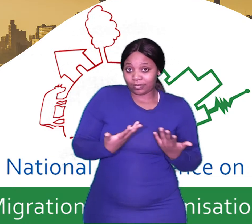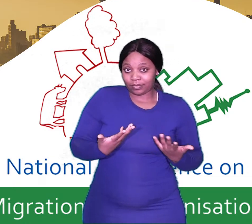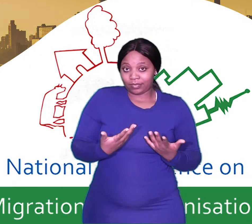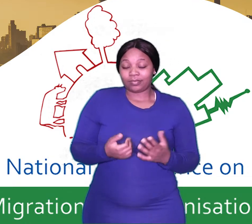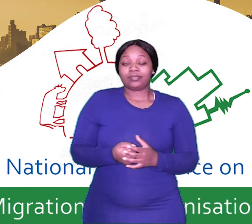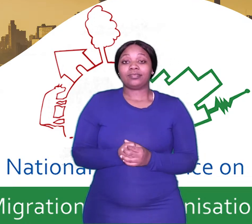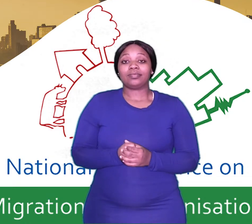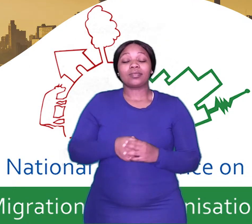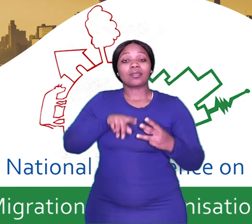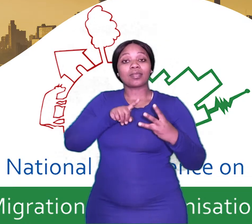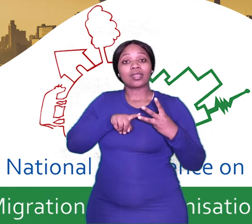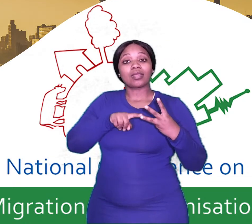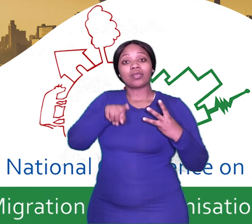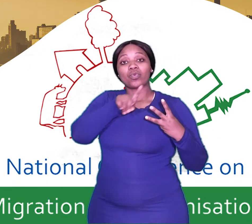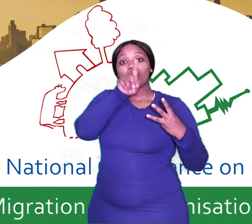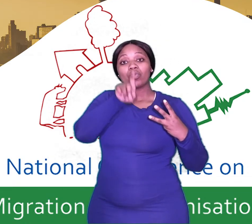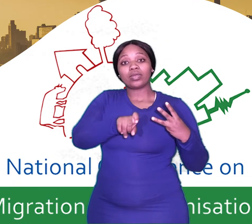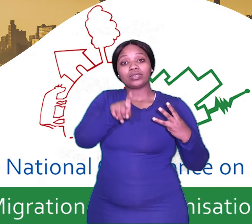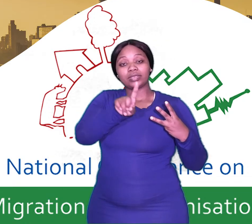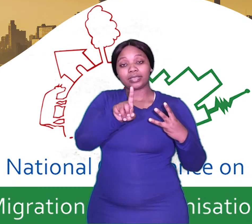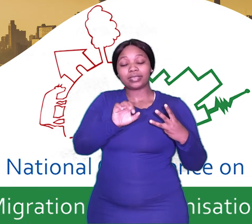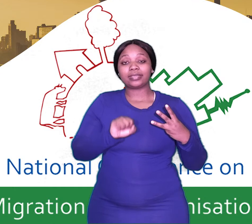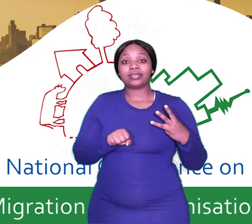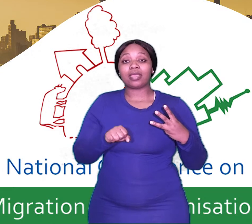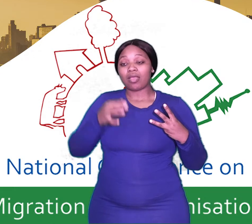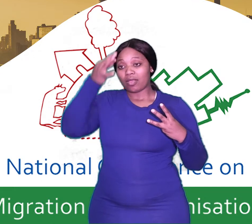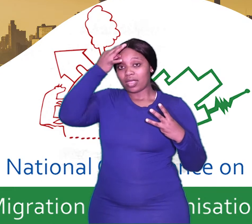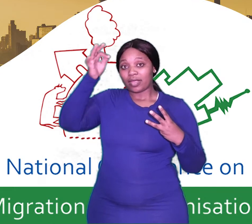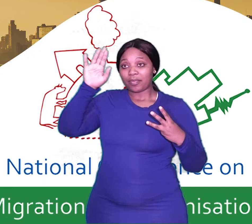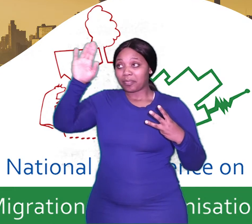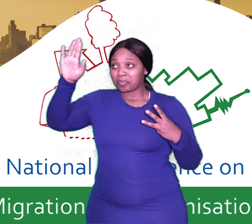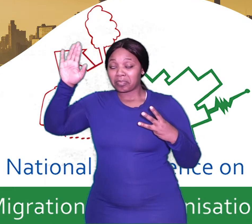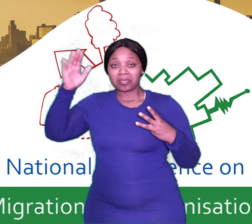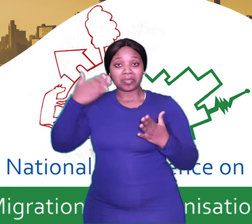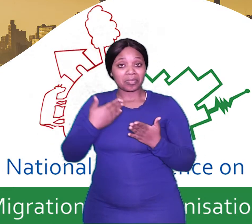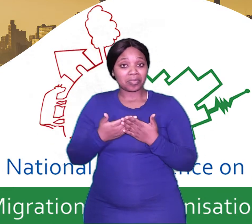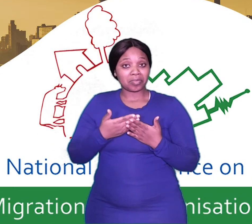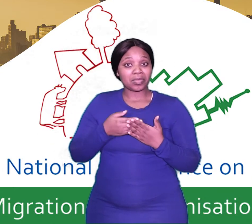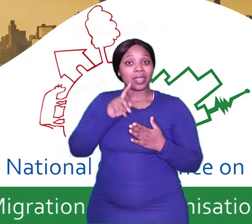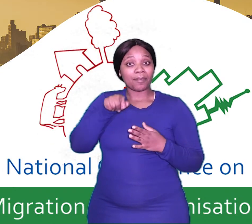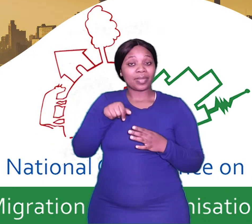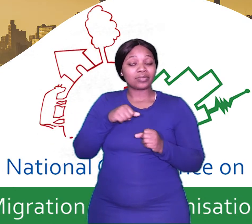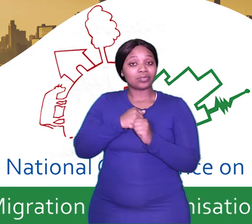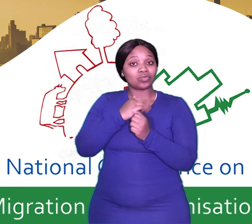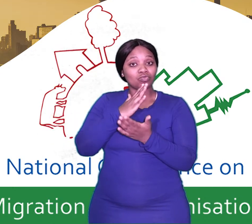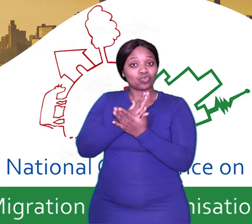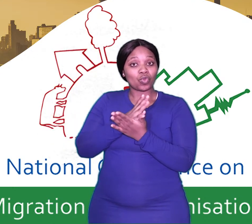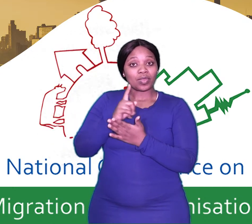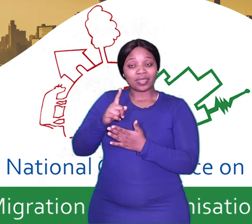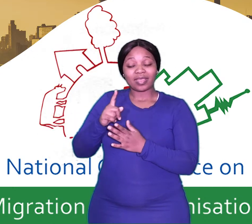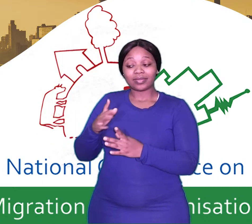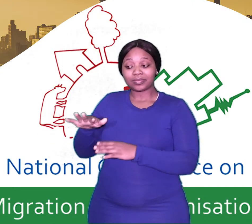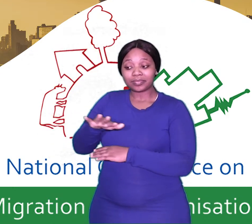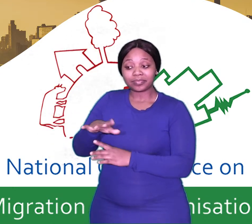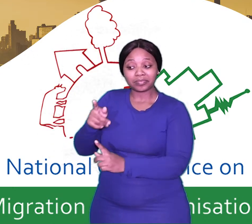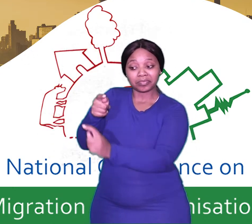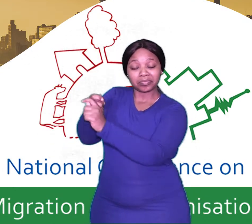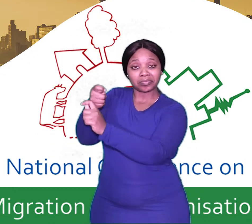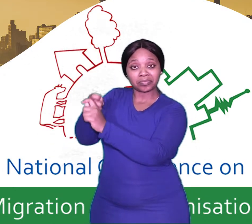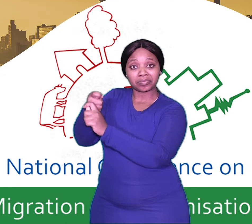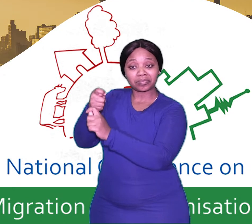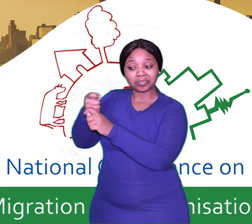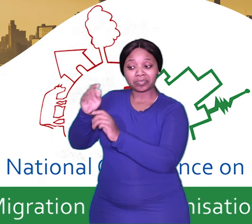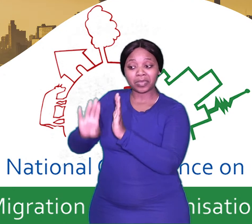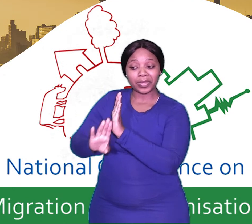The third question is whether the government should upgrade dense informal settlements as common entry